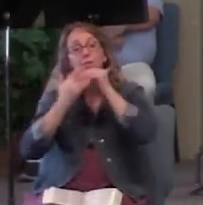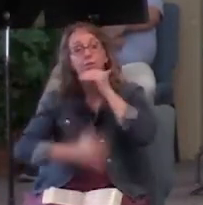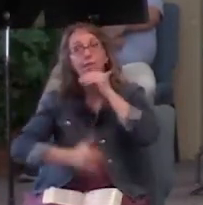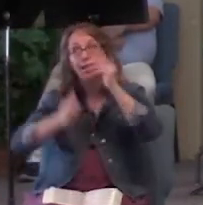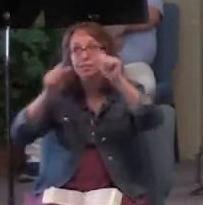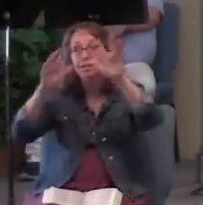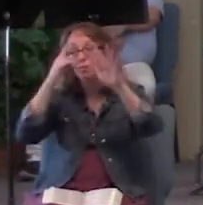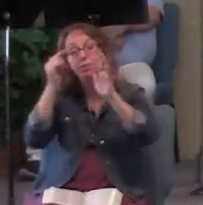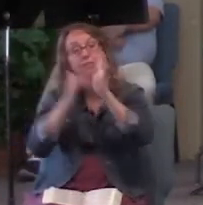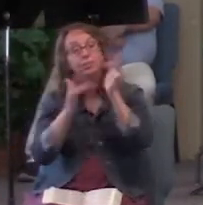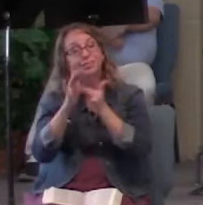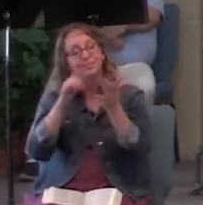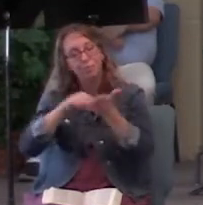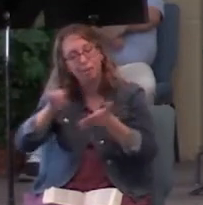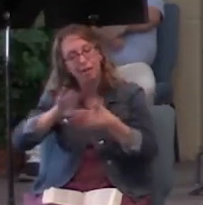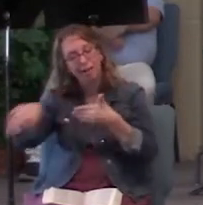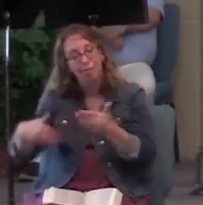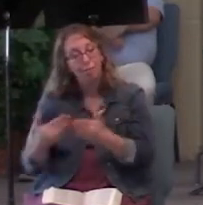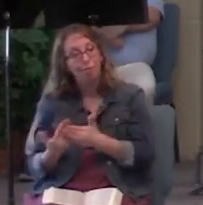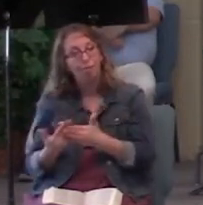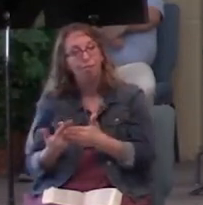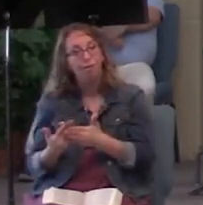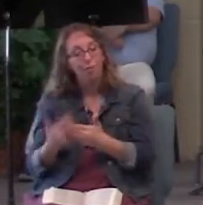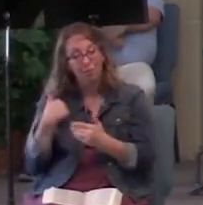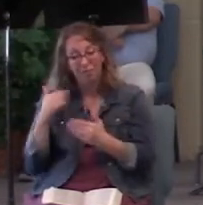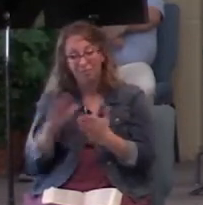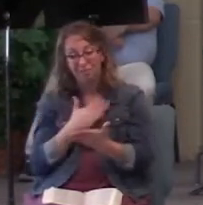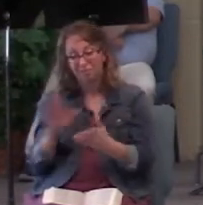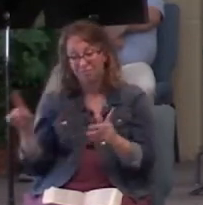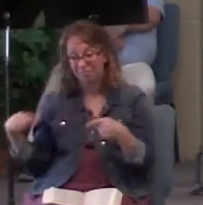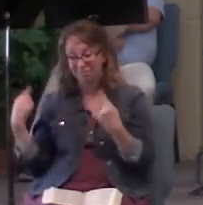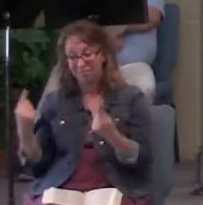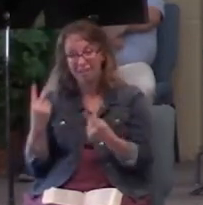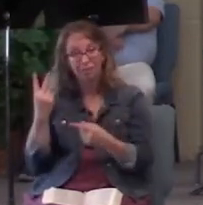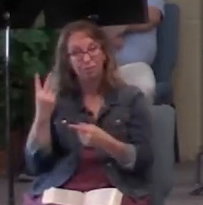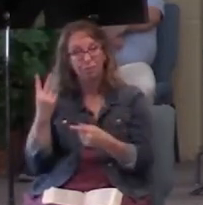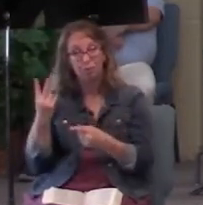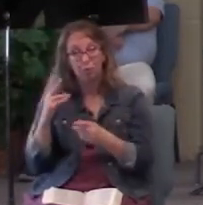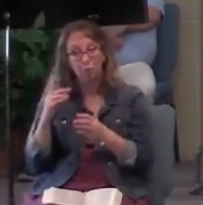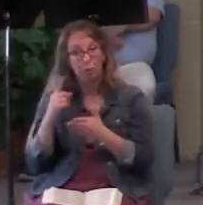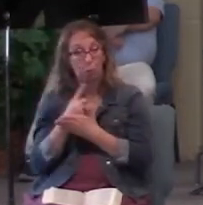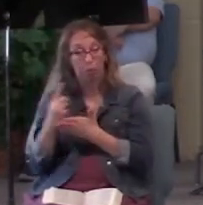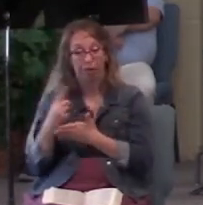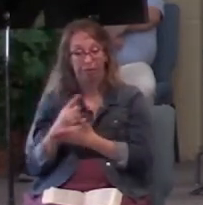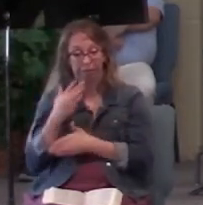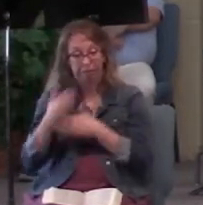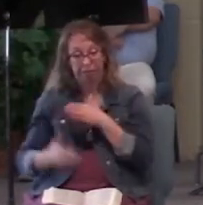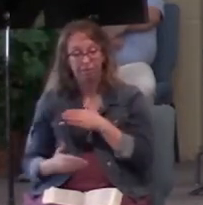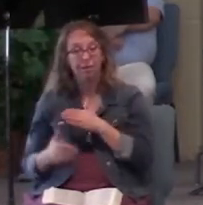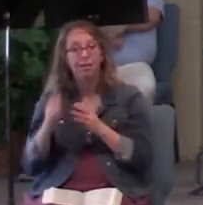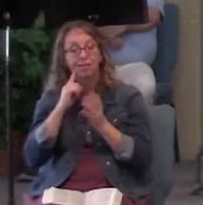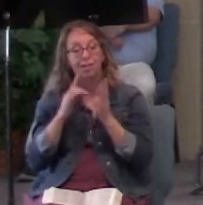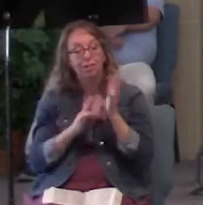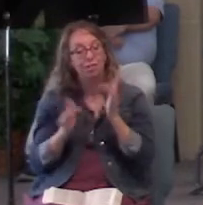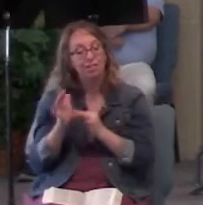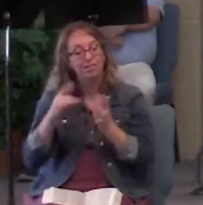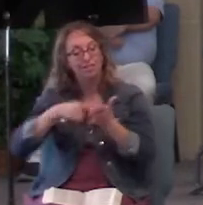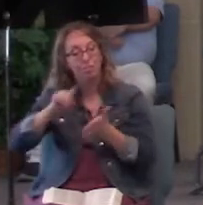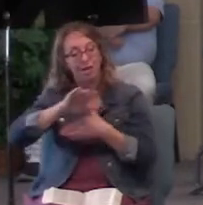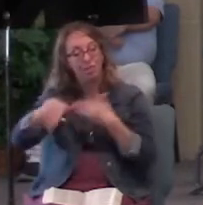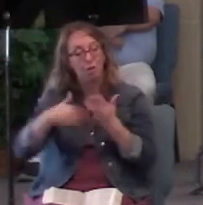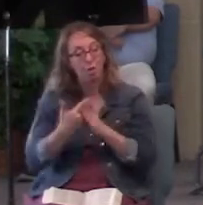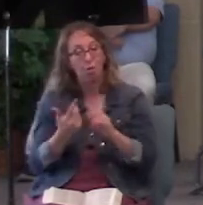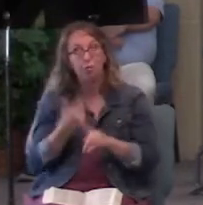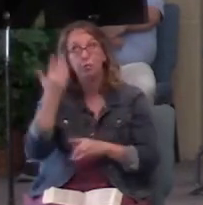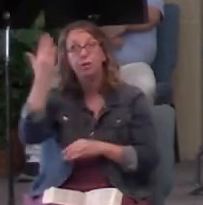because Jesus paid it all. We have sung that song the last two Sundays at the end of the service, that Jesus paid it all to